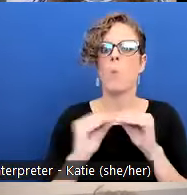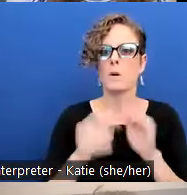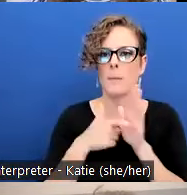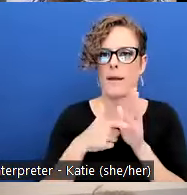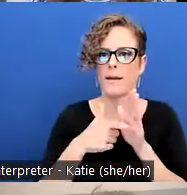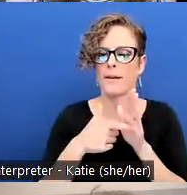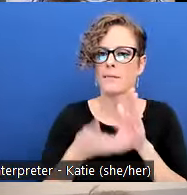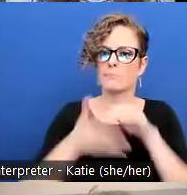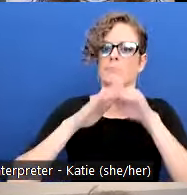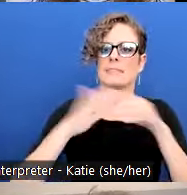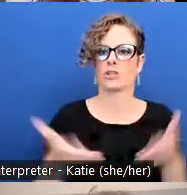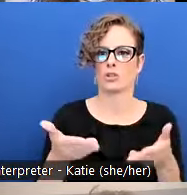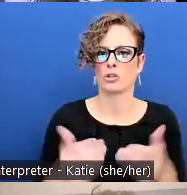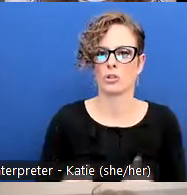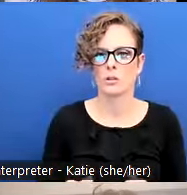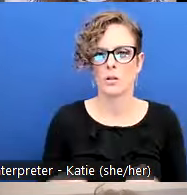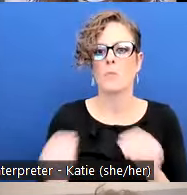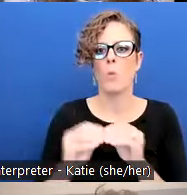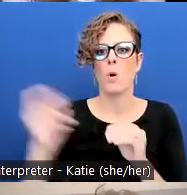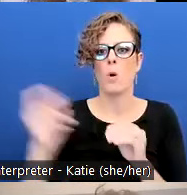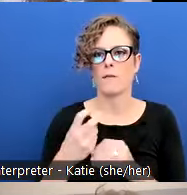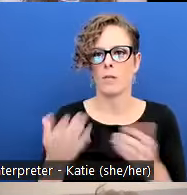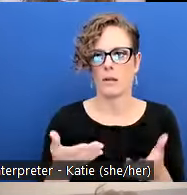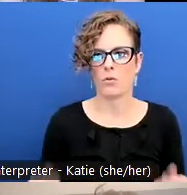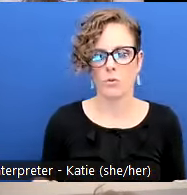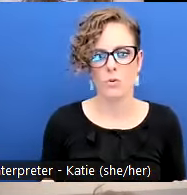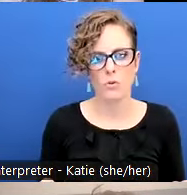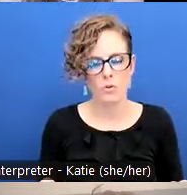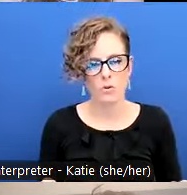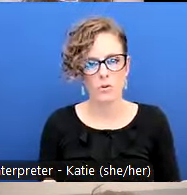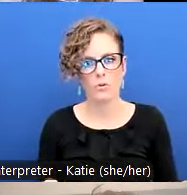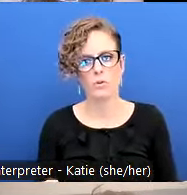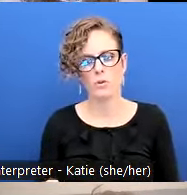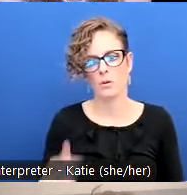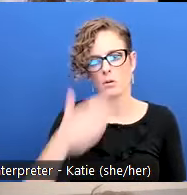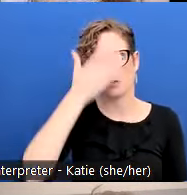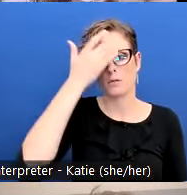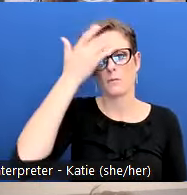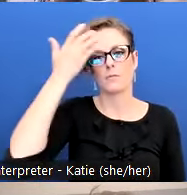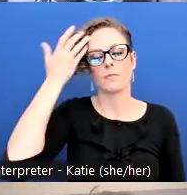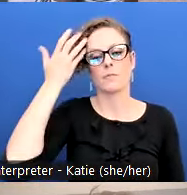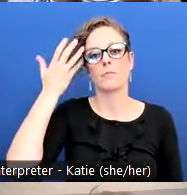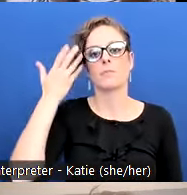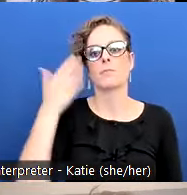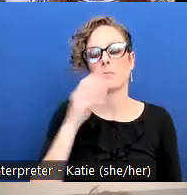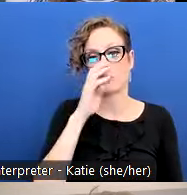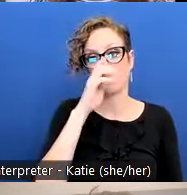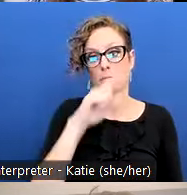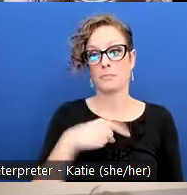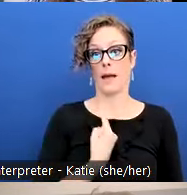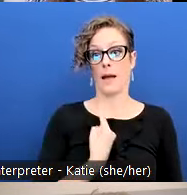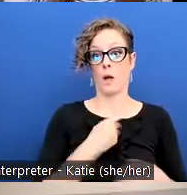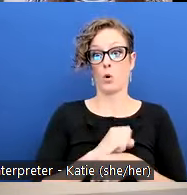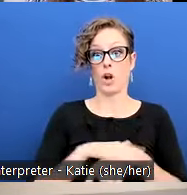and we will see more travel here. And I have not actually been the one working on this, so I don't